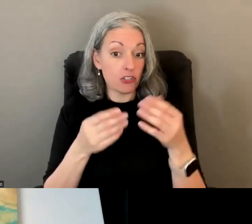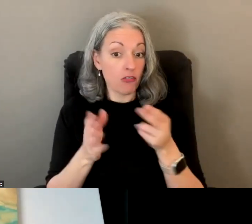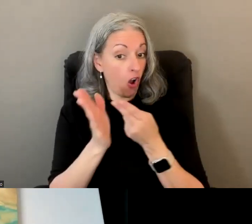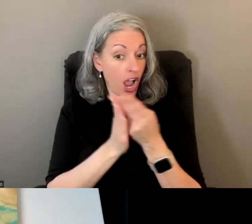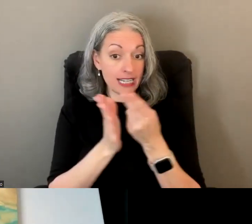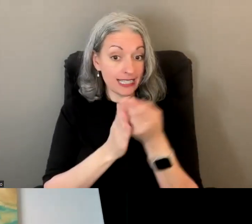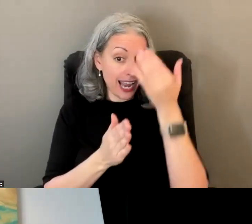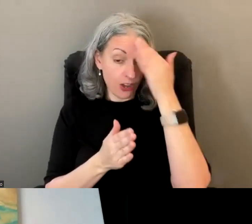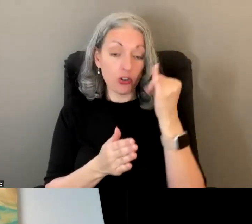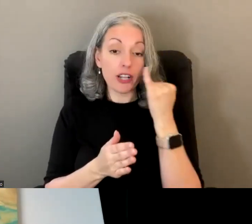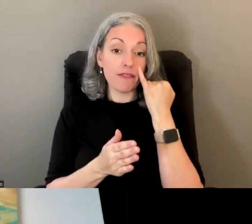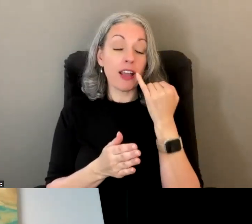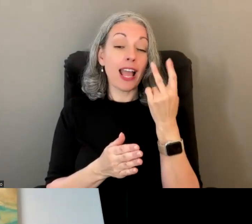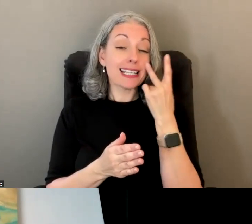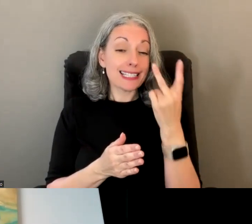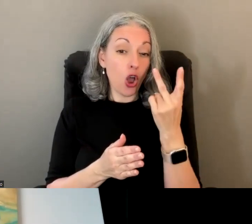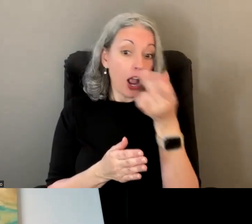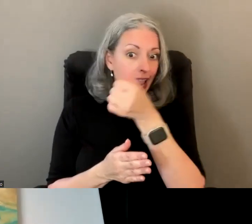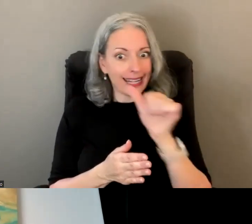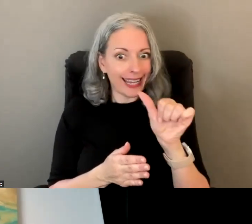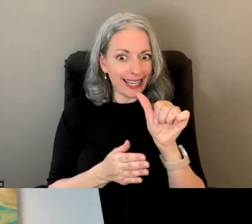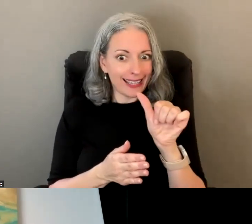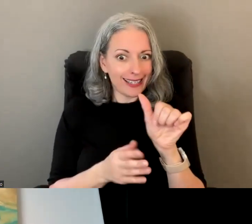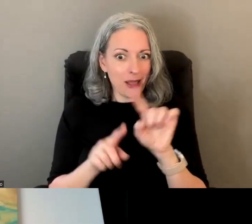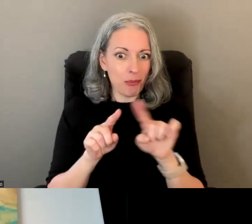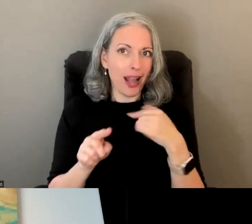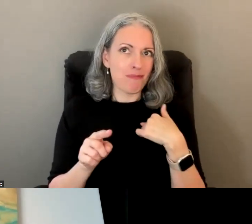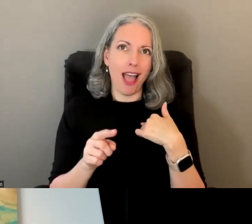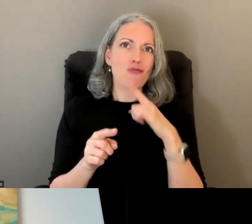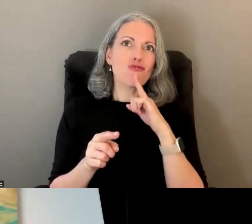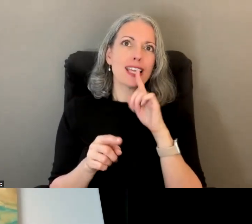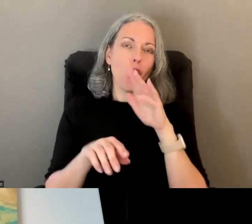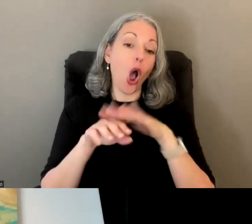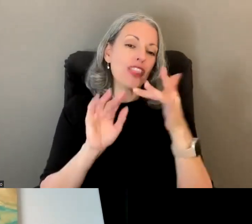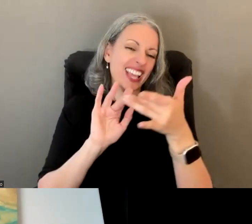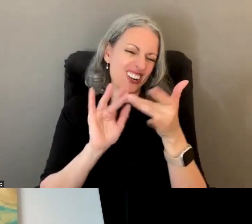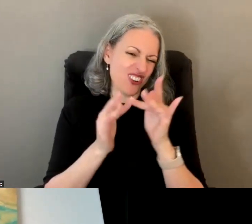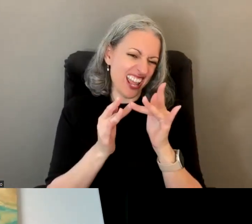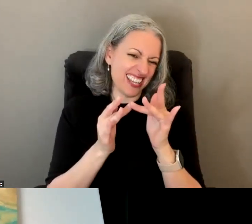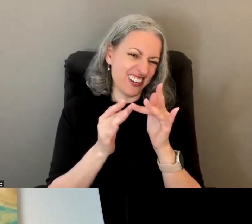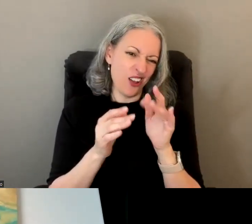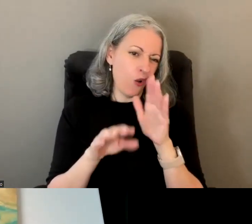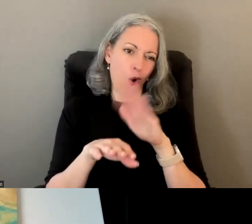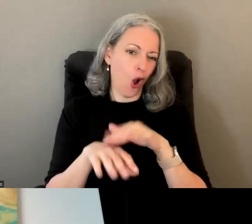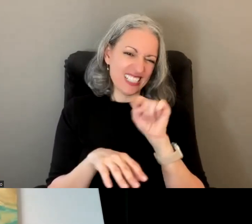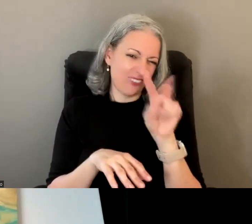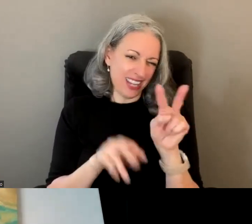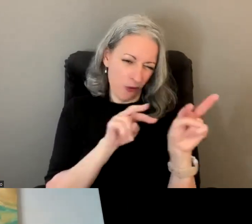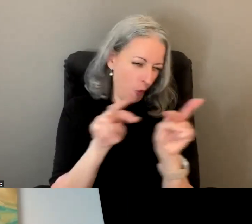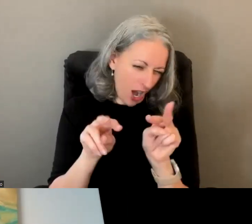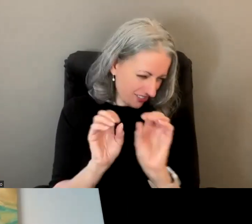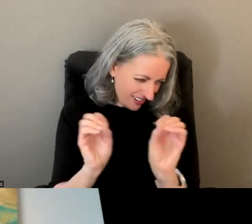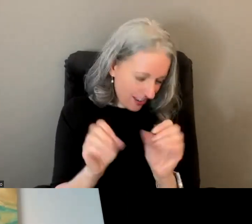know that I've ever seen one anywhere, but I'm not like a big social media person or a television person. So if, that